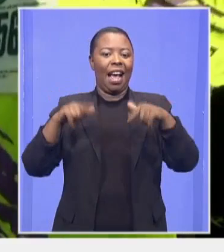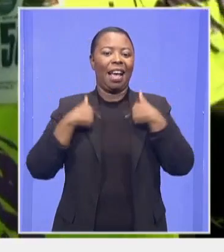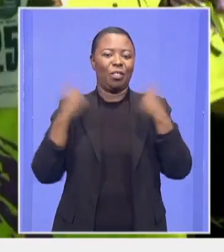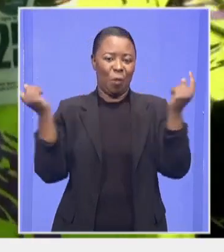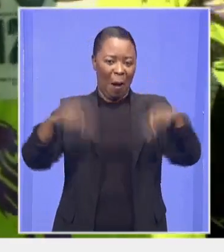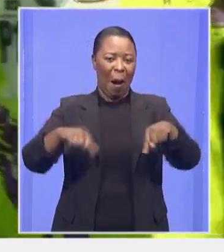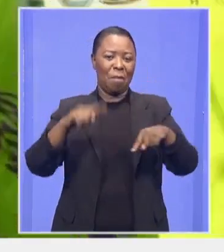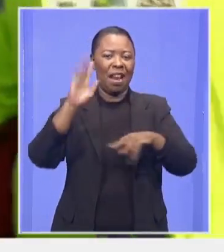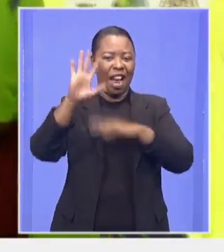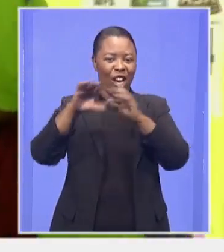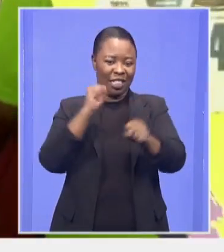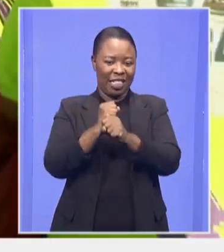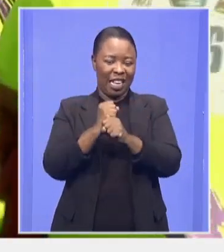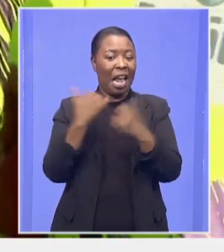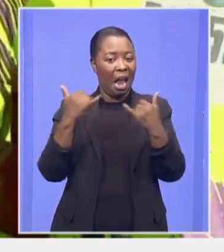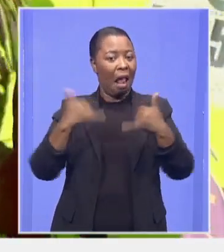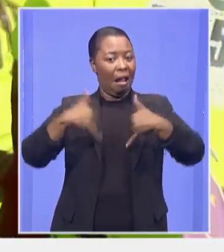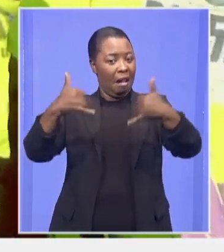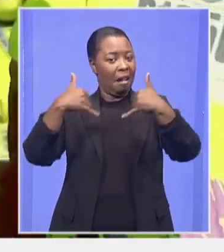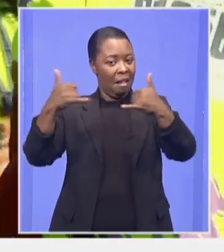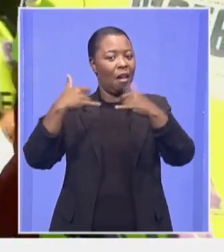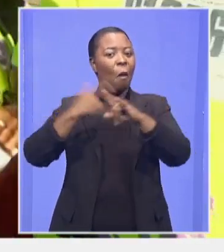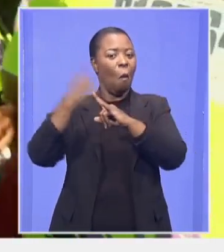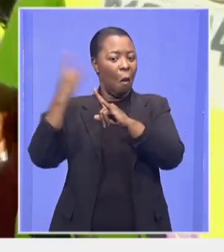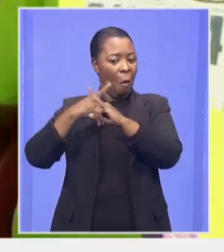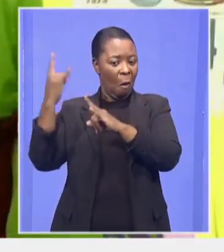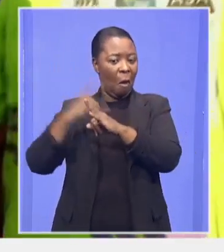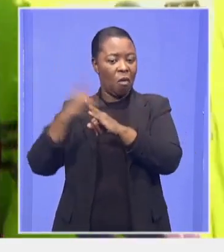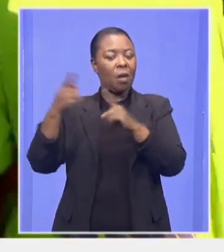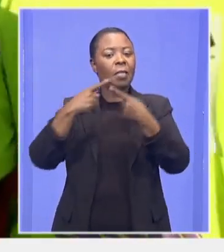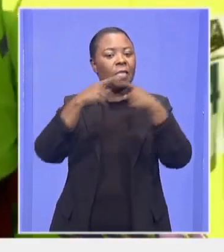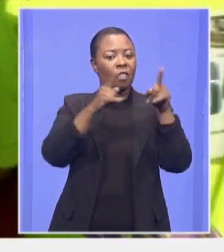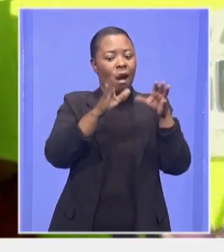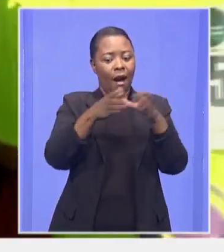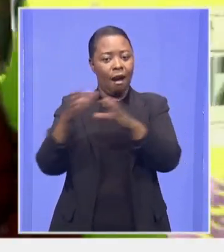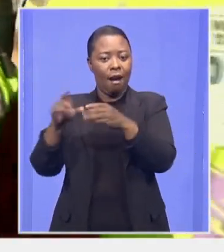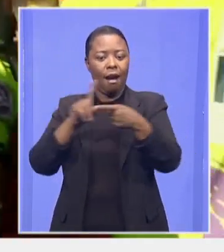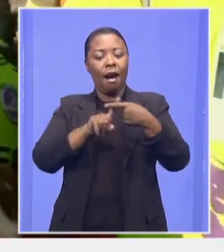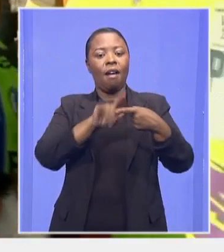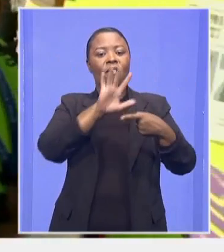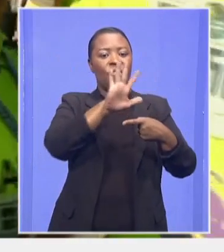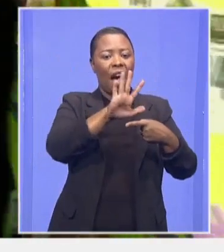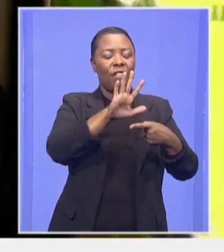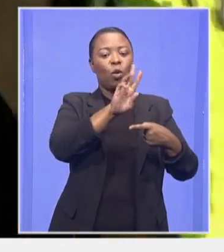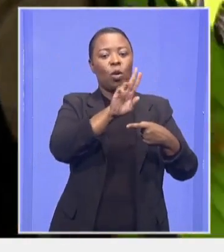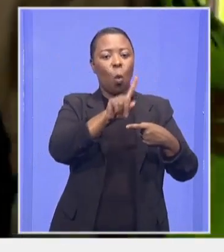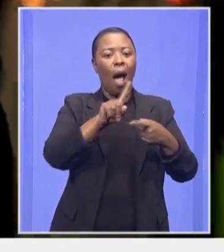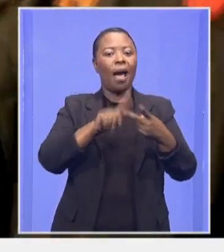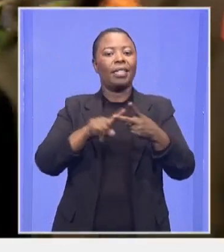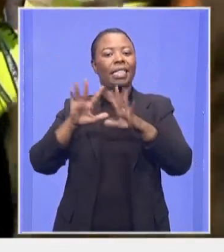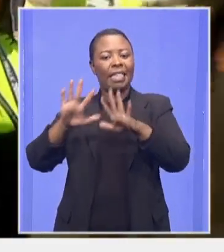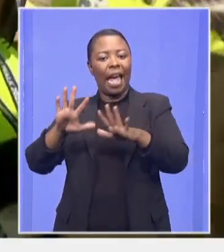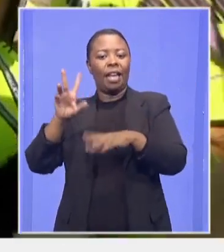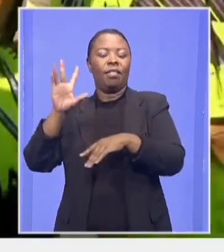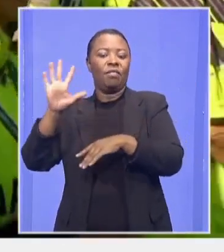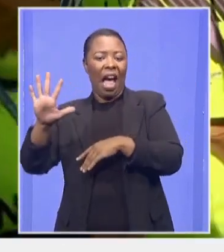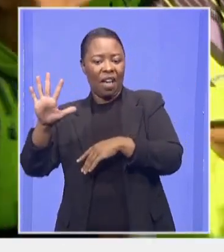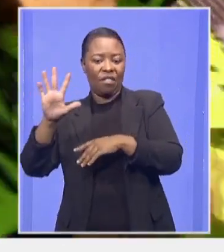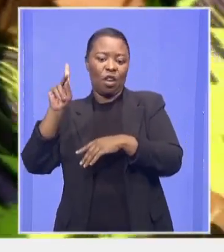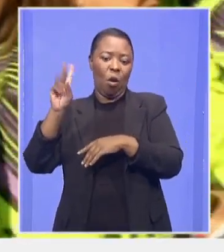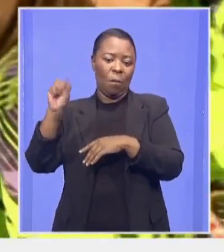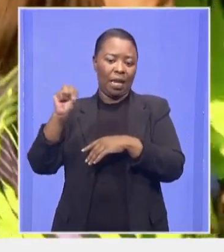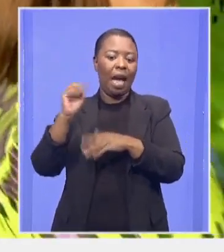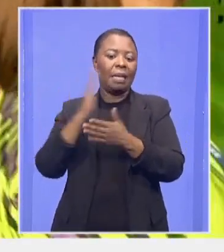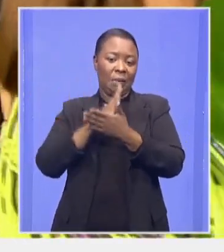prizes are being won now. There were different categories, 5 kilometers, 10 and 21 kilometers. So some of the people that won